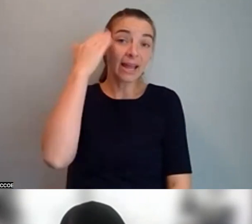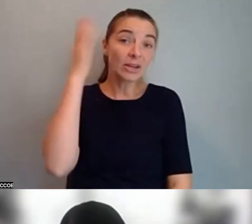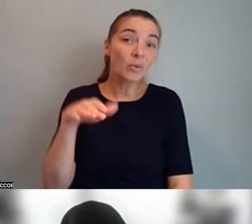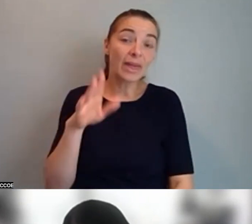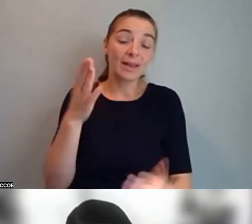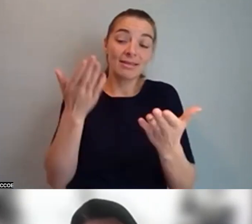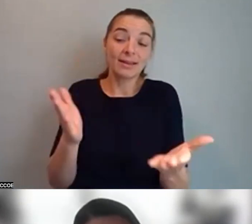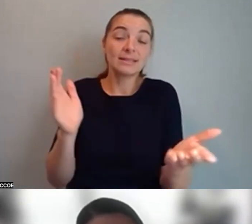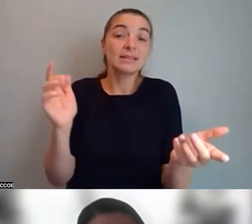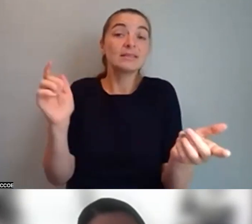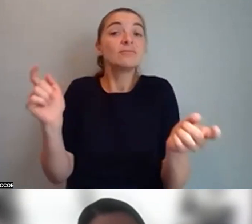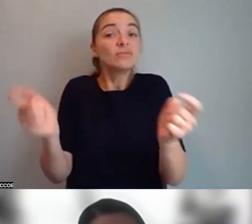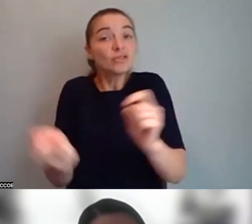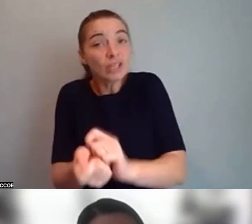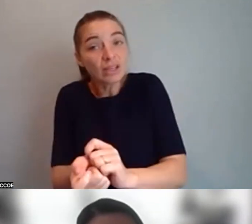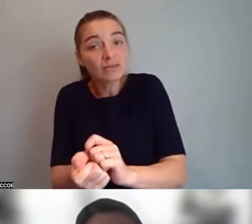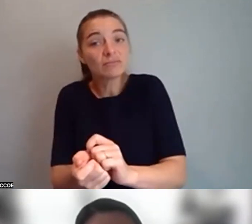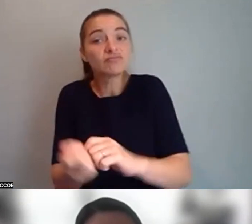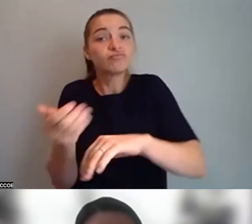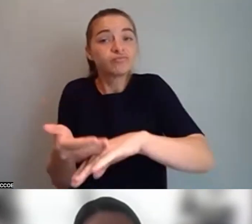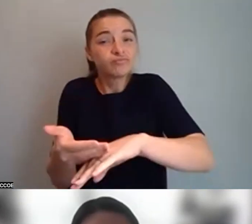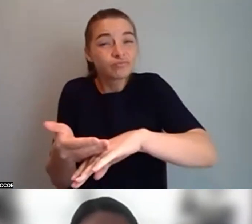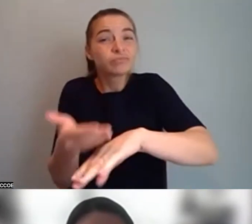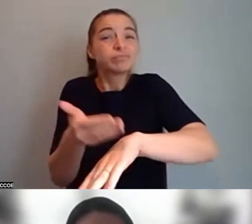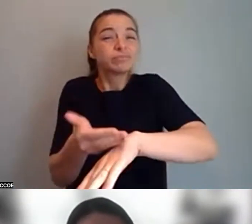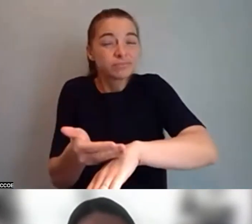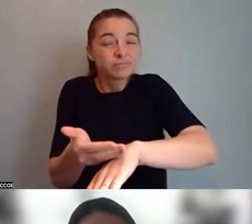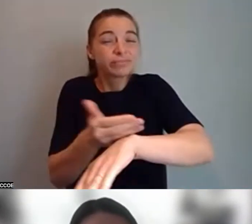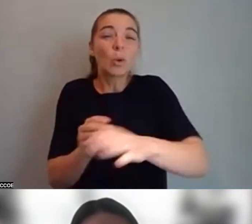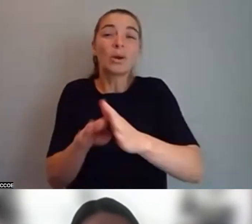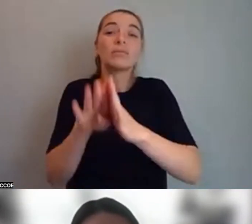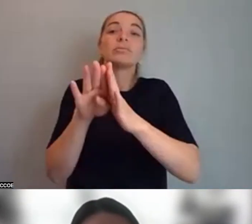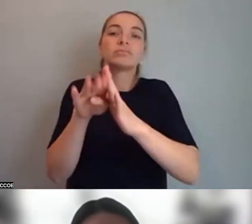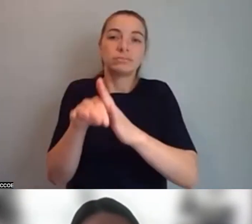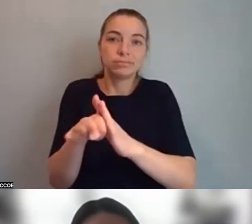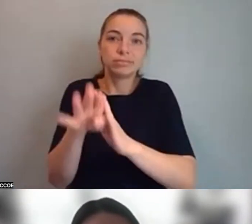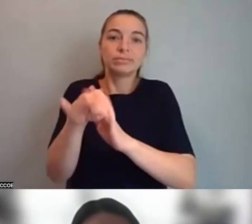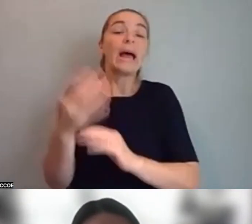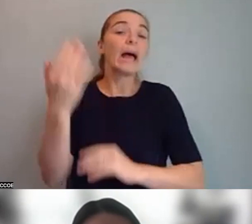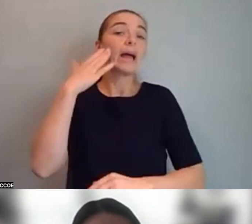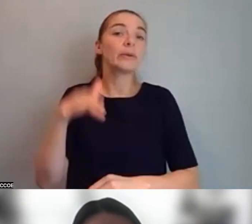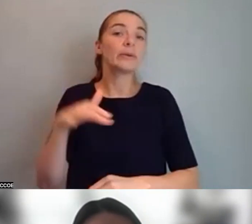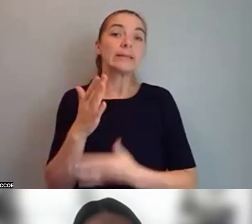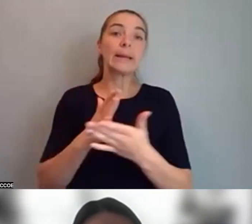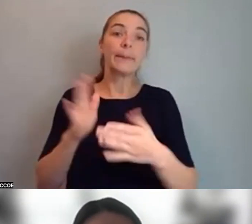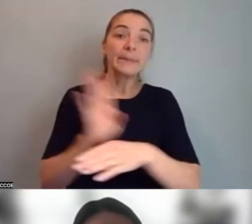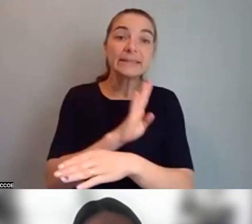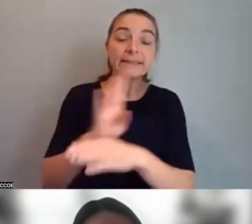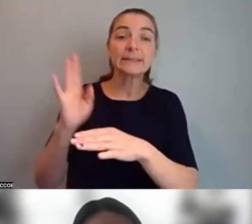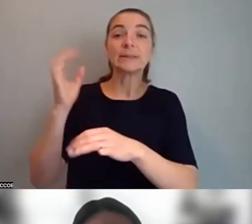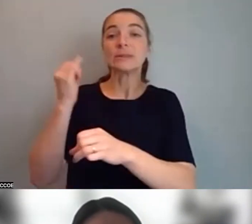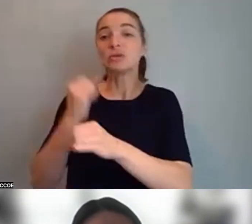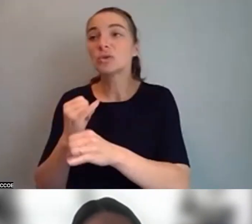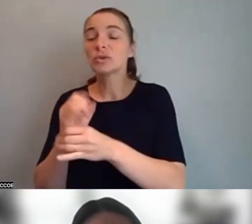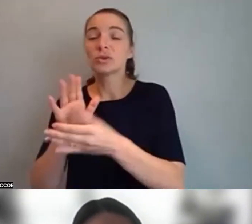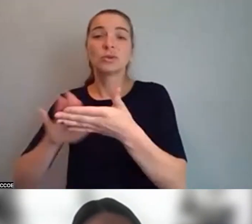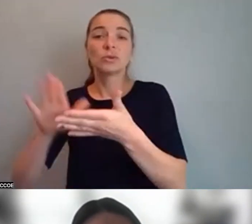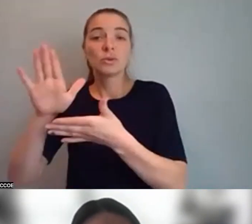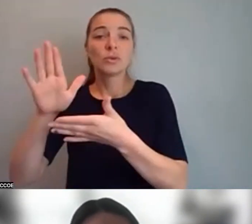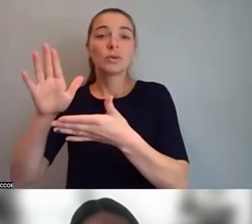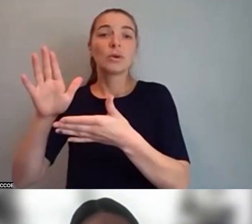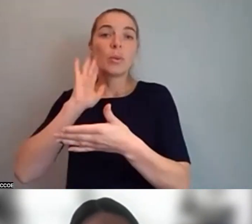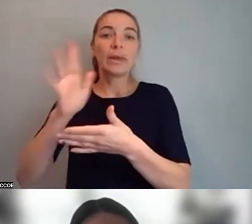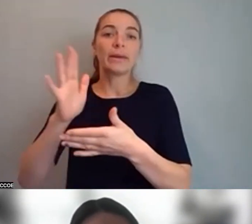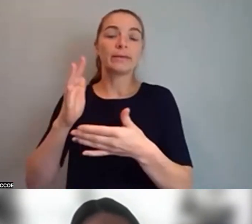that are trying to deal with them. And there's always going to be a reaction and a pushback. You know, you don't have Trump without,